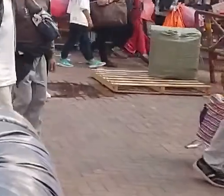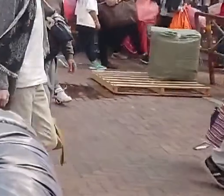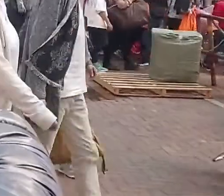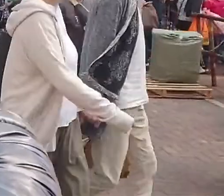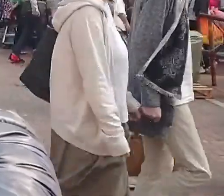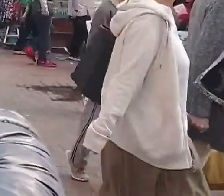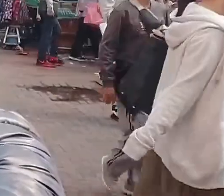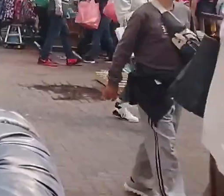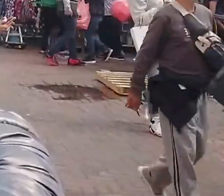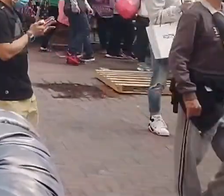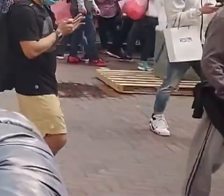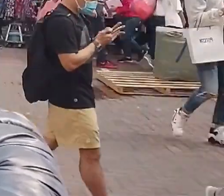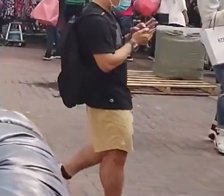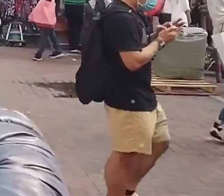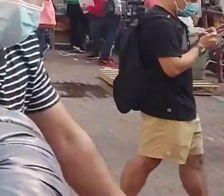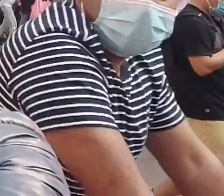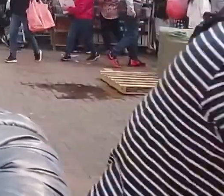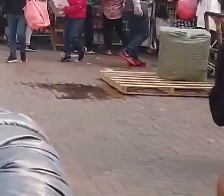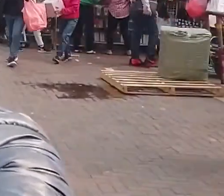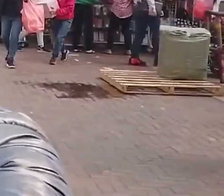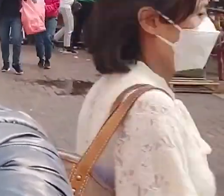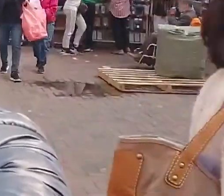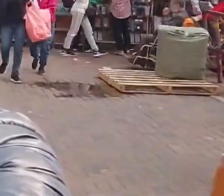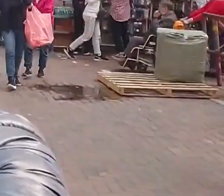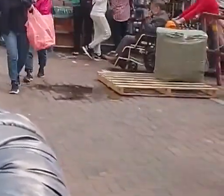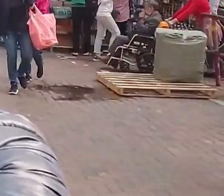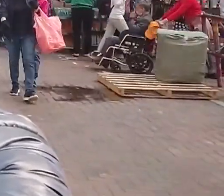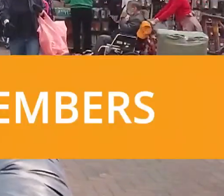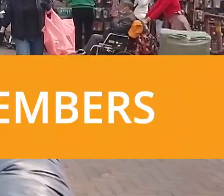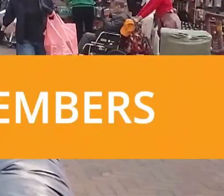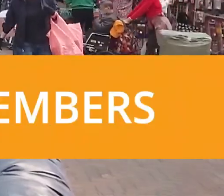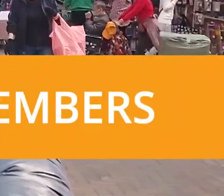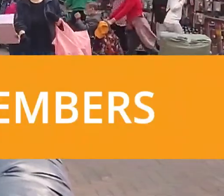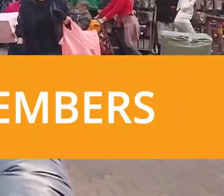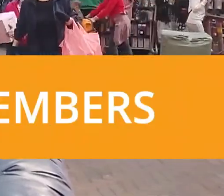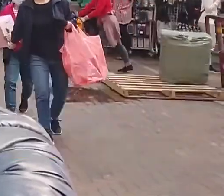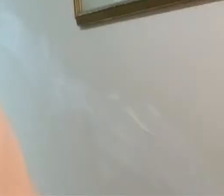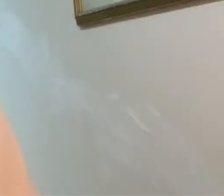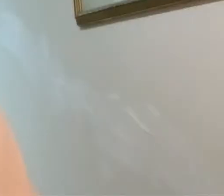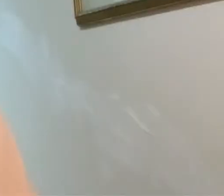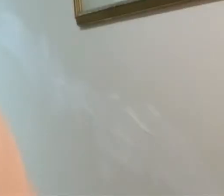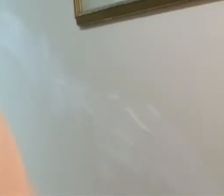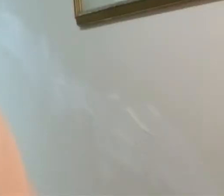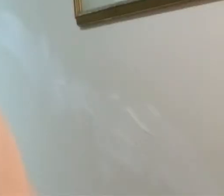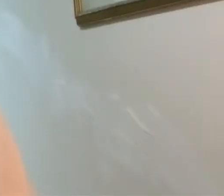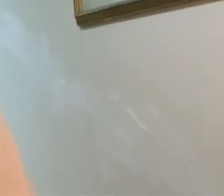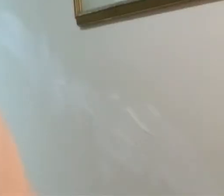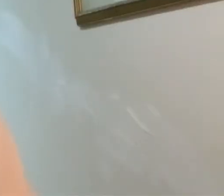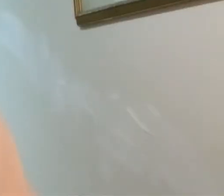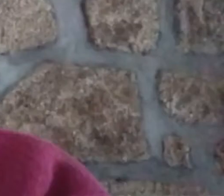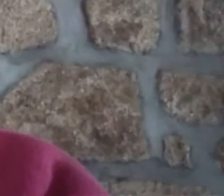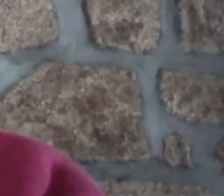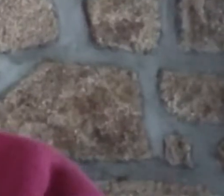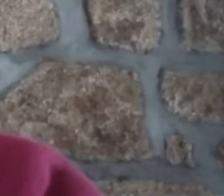are hundreds of Lib Dem members, supporters and sympathisers. We need to do our best to support them. Working in hotspots like